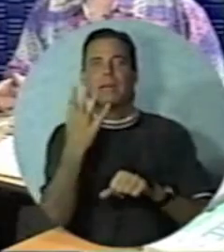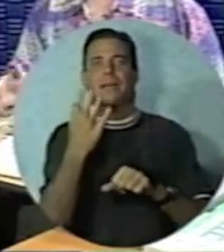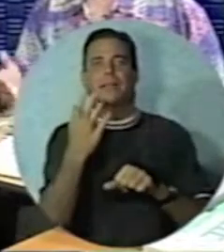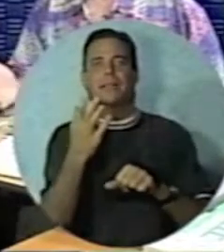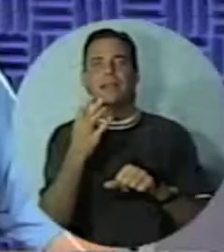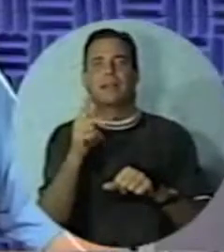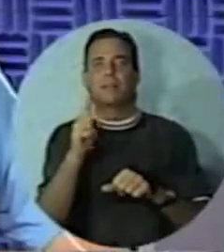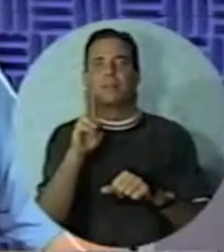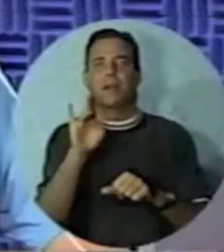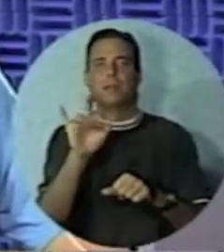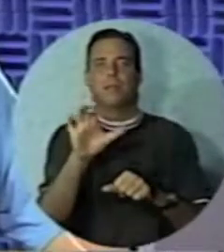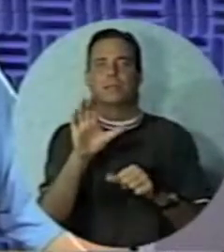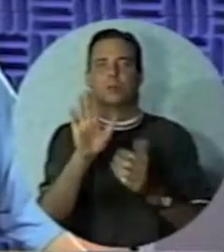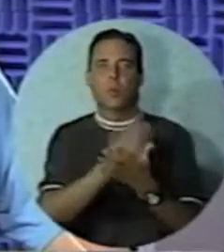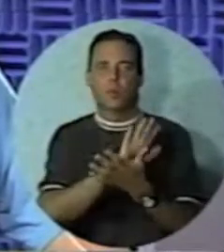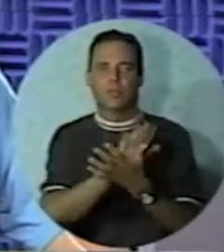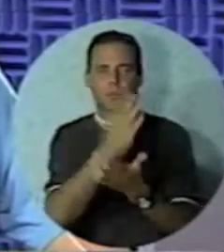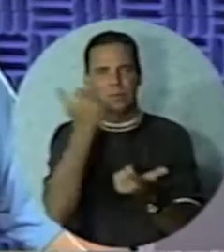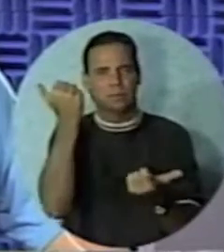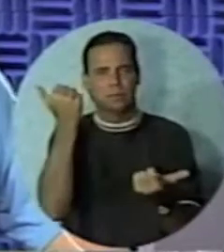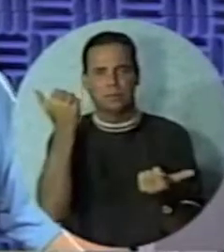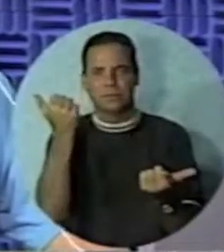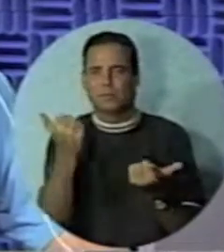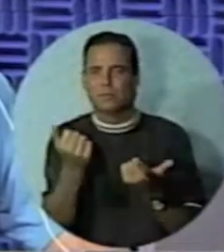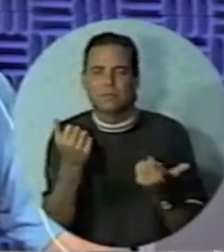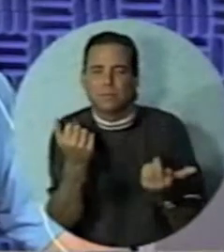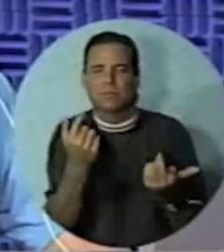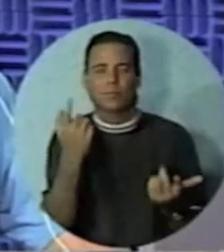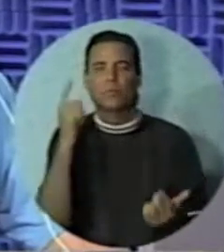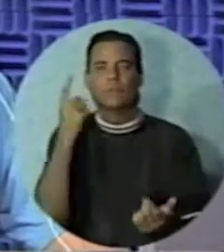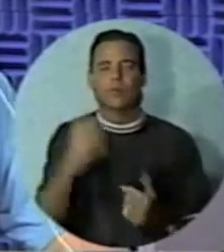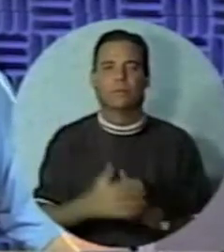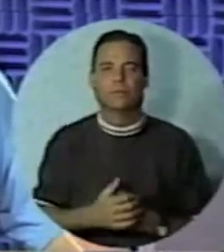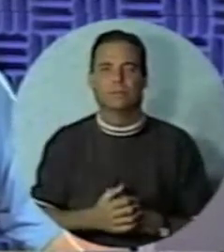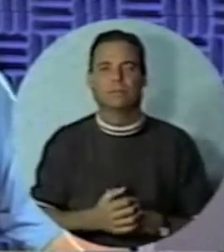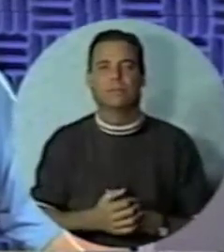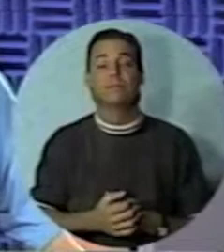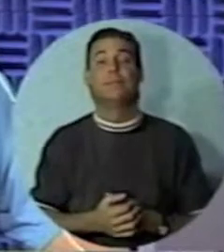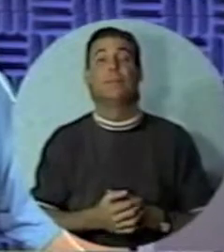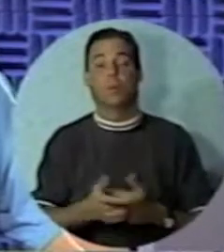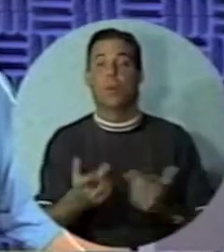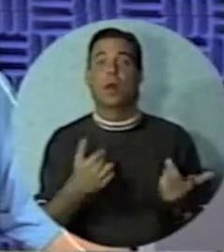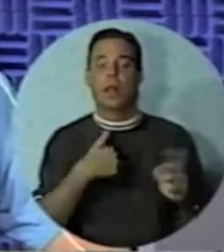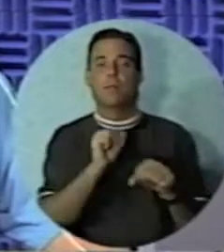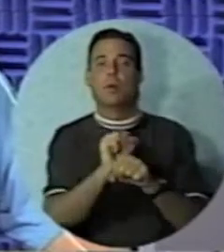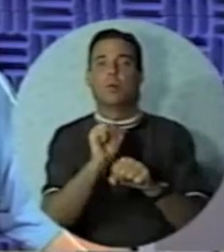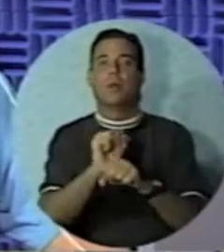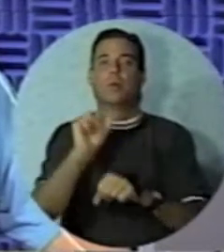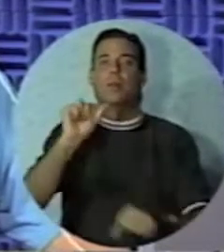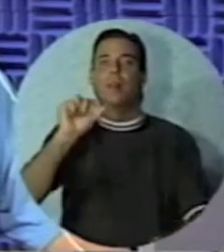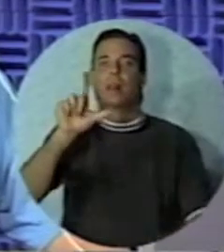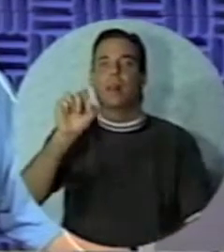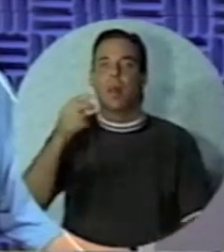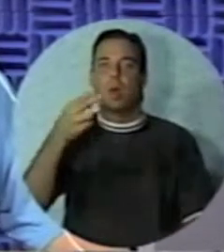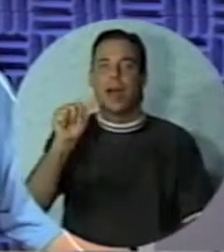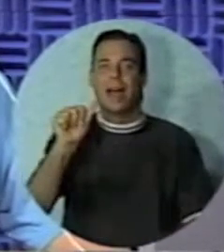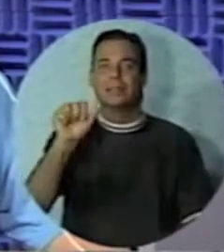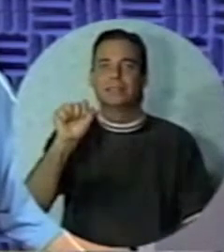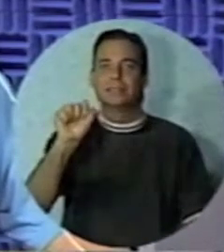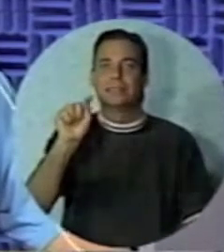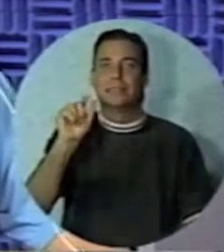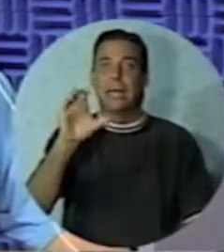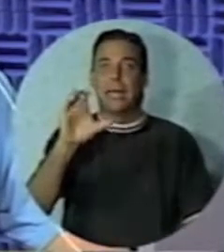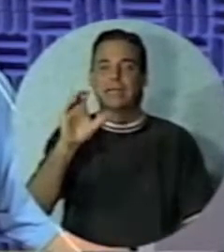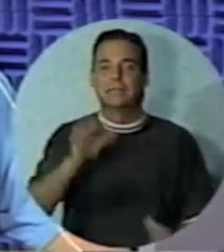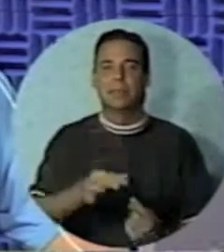schools, because why? Well, I've been working with Aloha Stack, Special